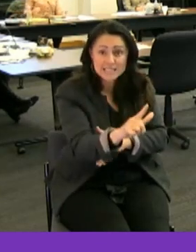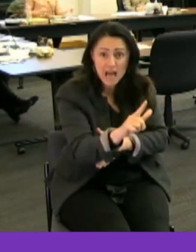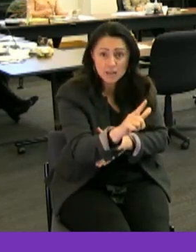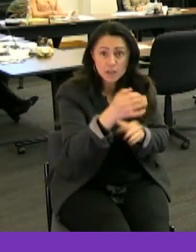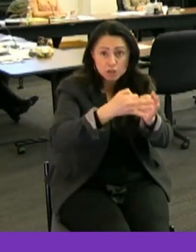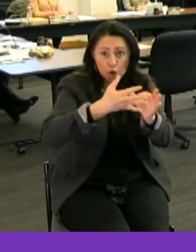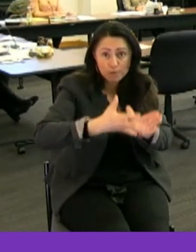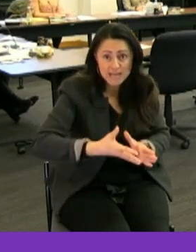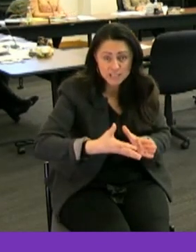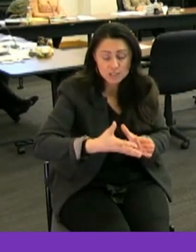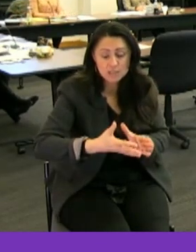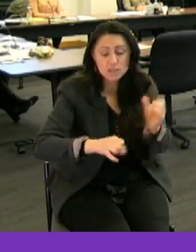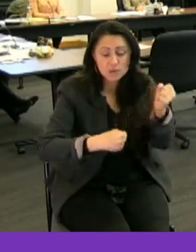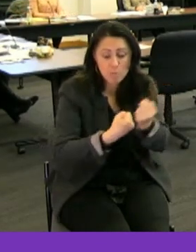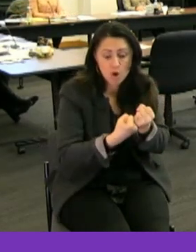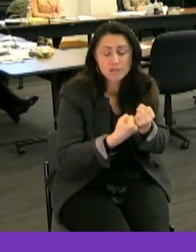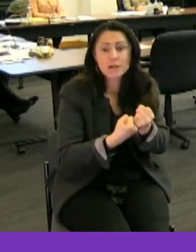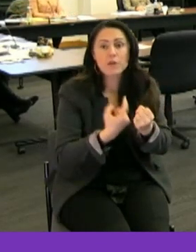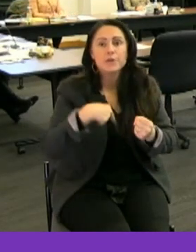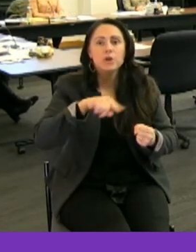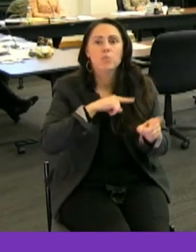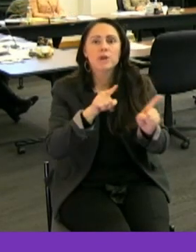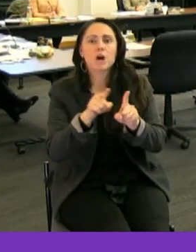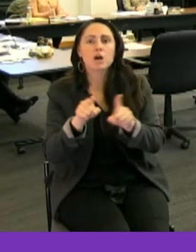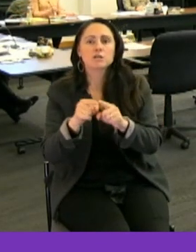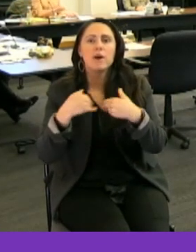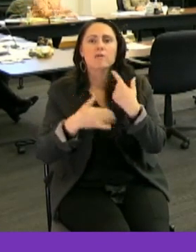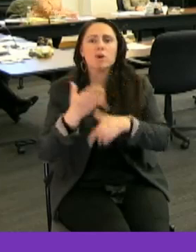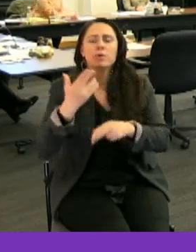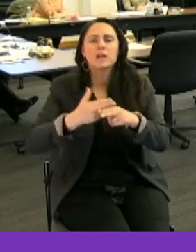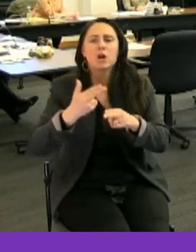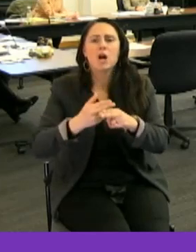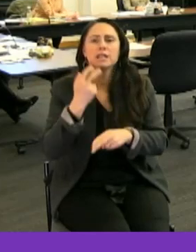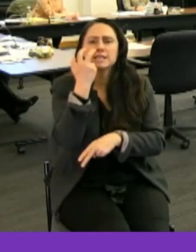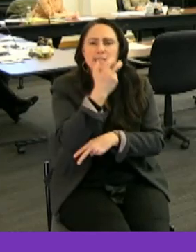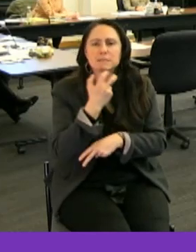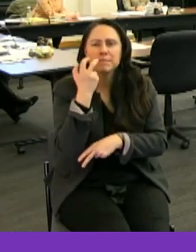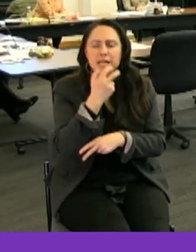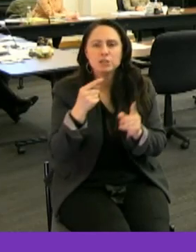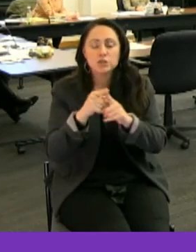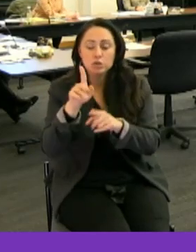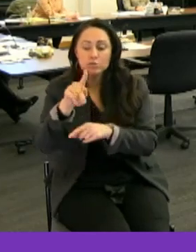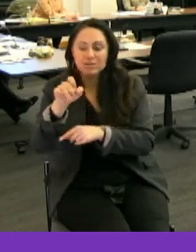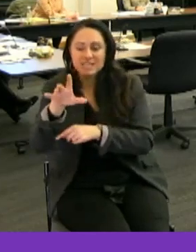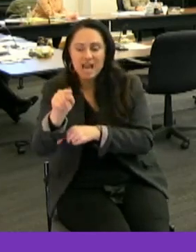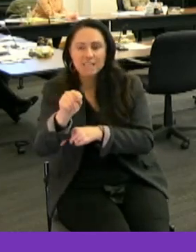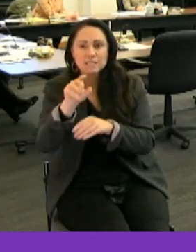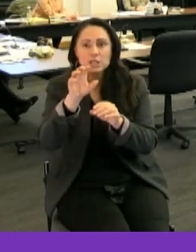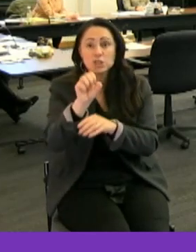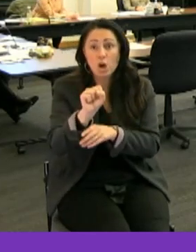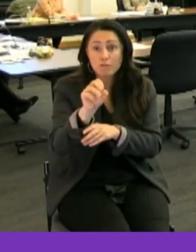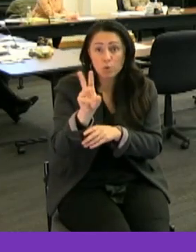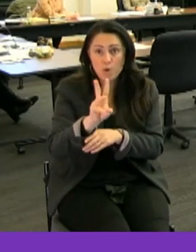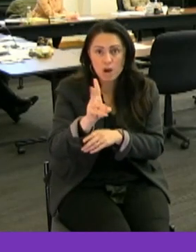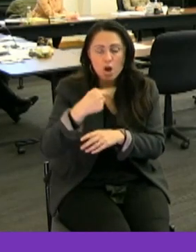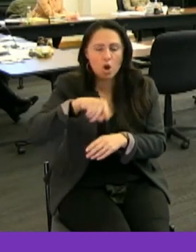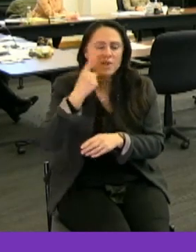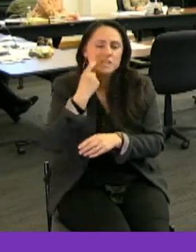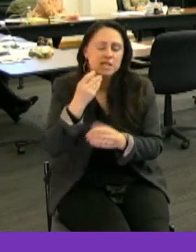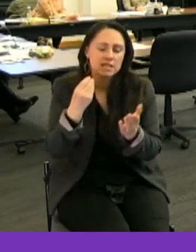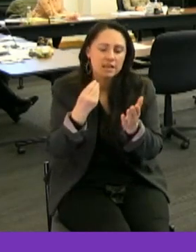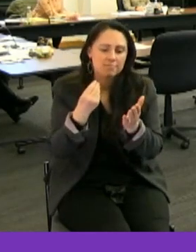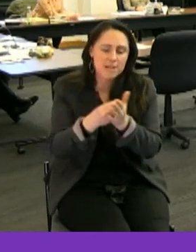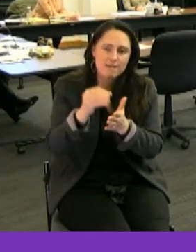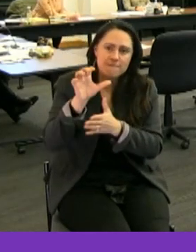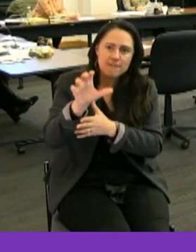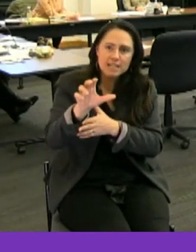ASL interpretation support. We also have what we call our speech to text software. And we just invested in